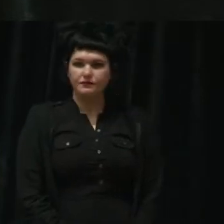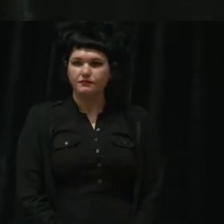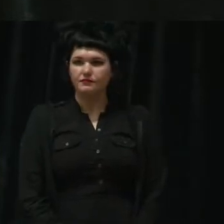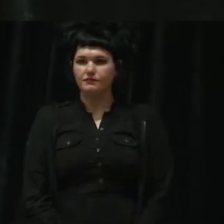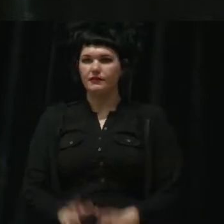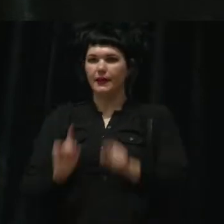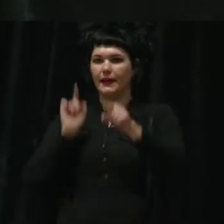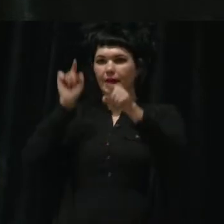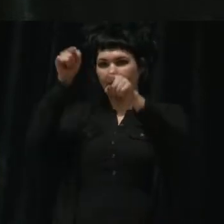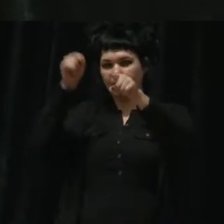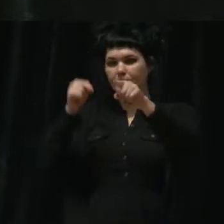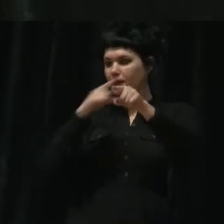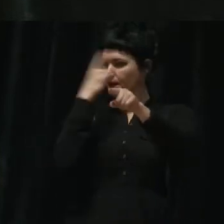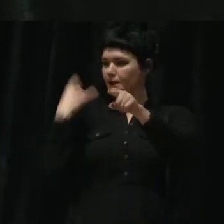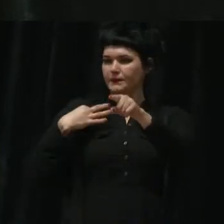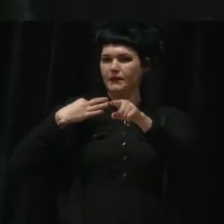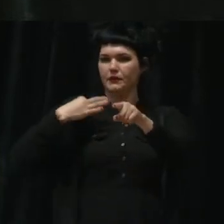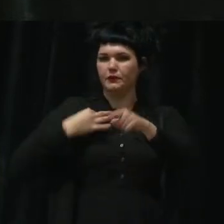Thank you.